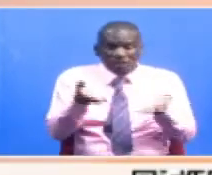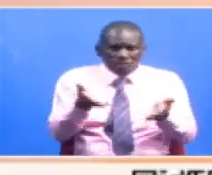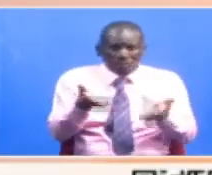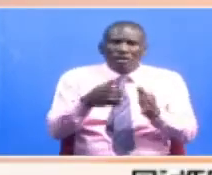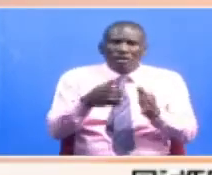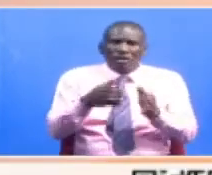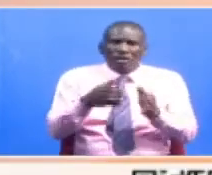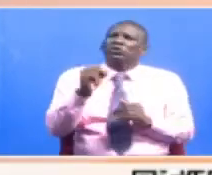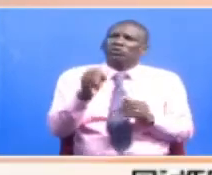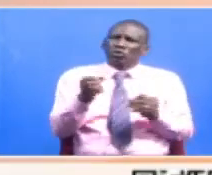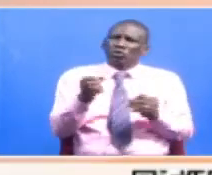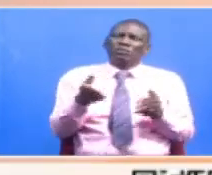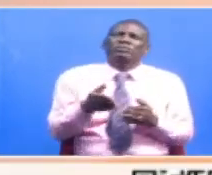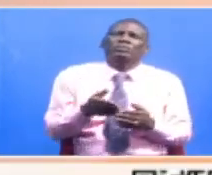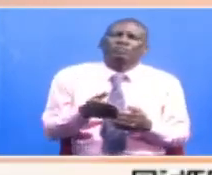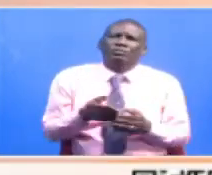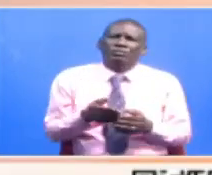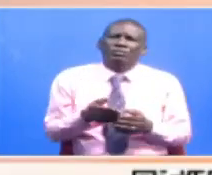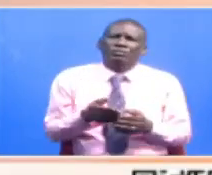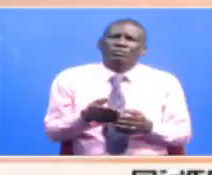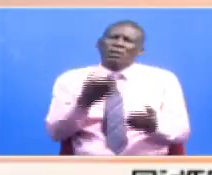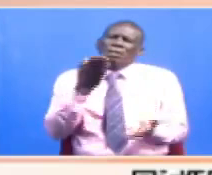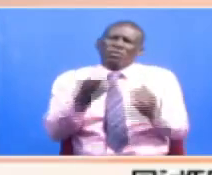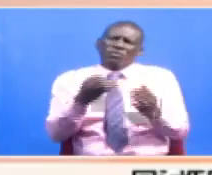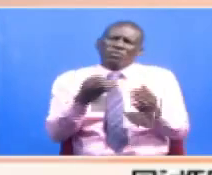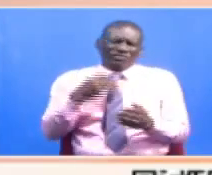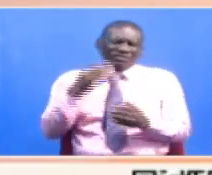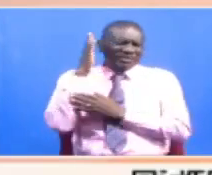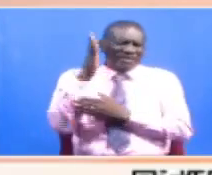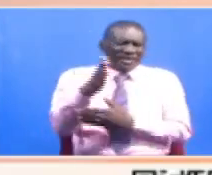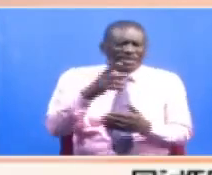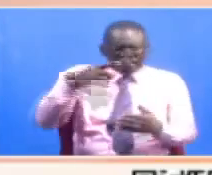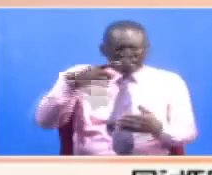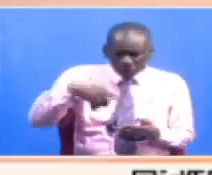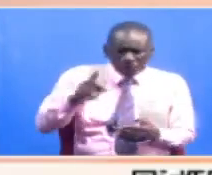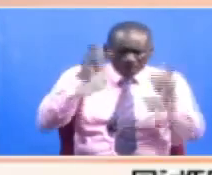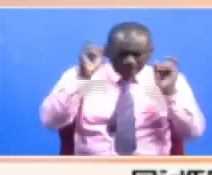and therefore, unless they express approval